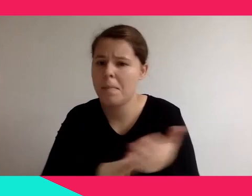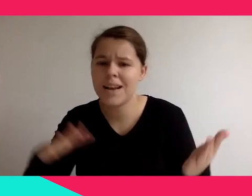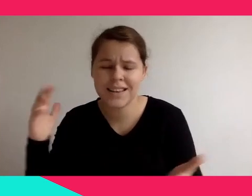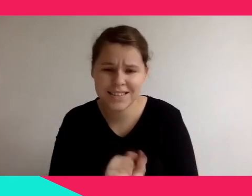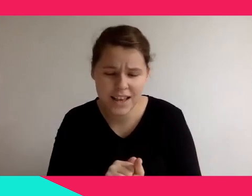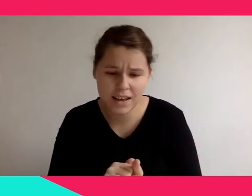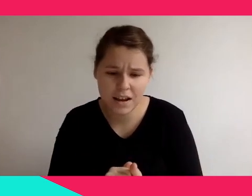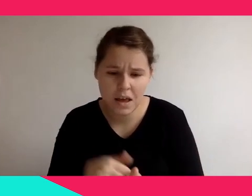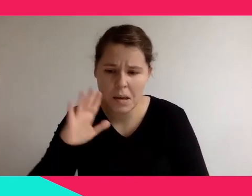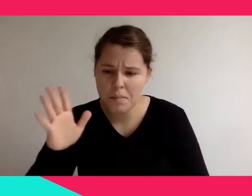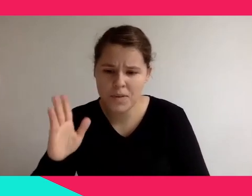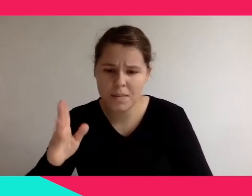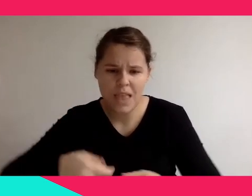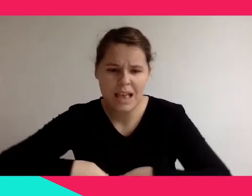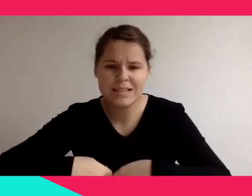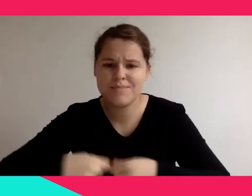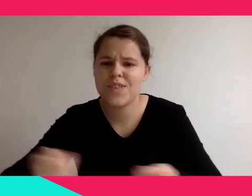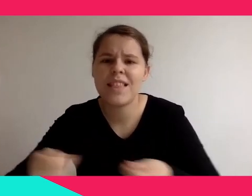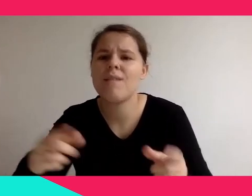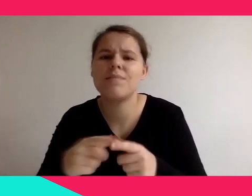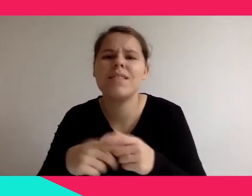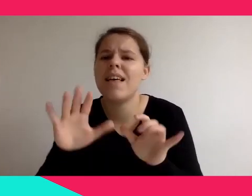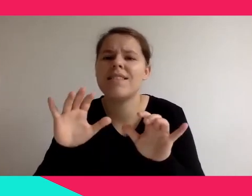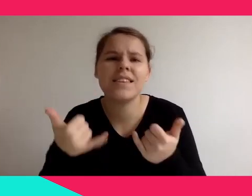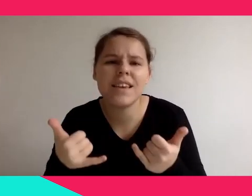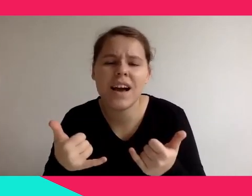whatever these images were used for.